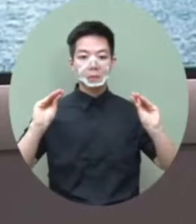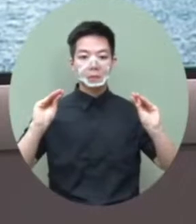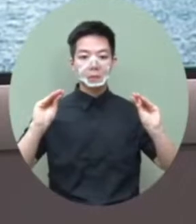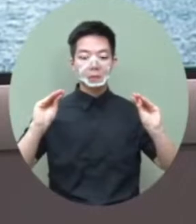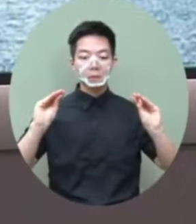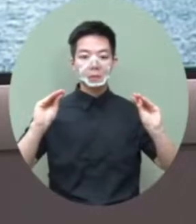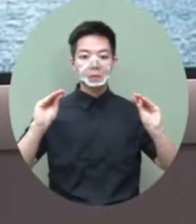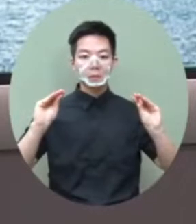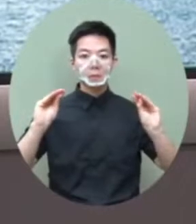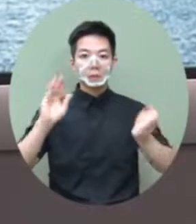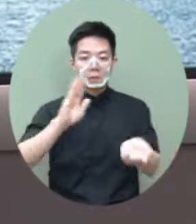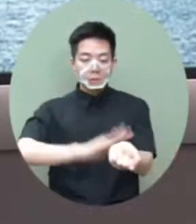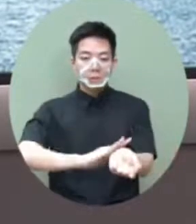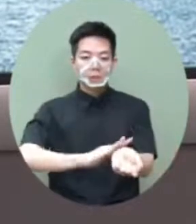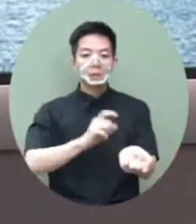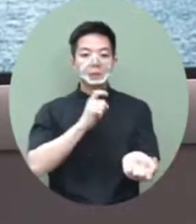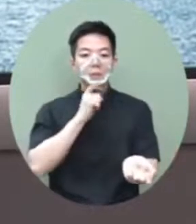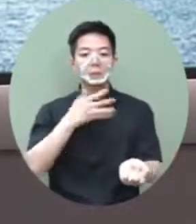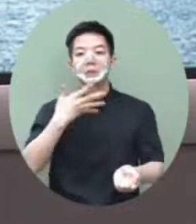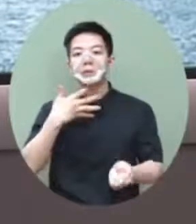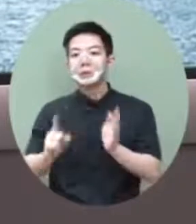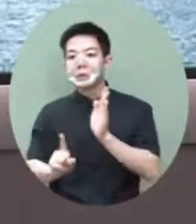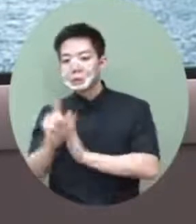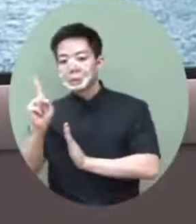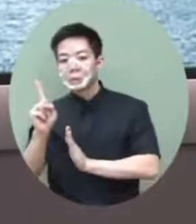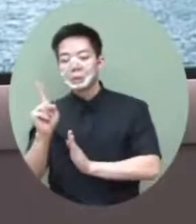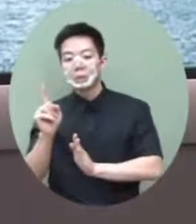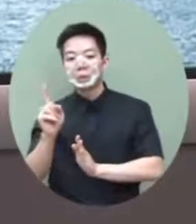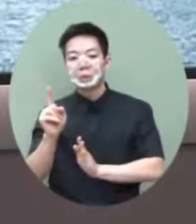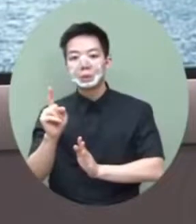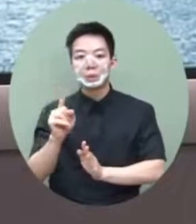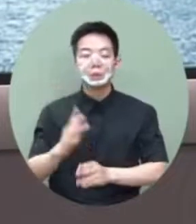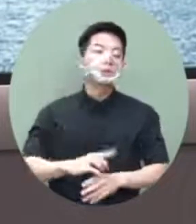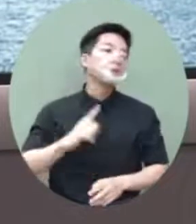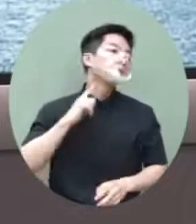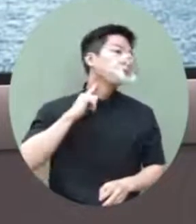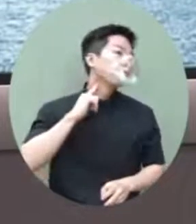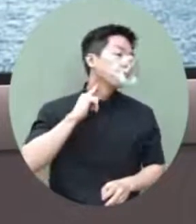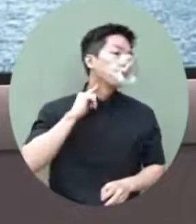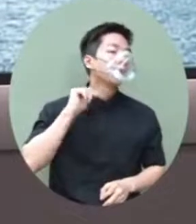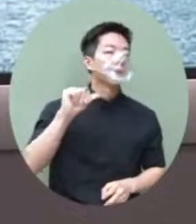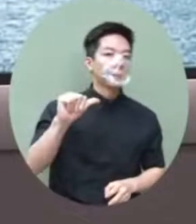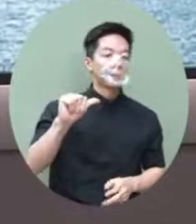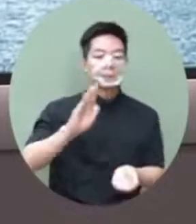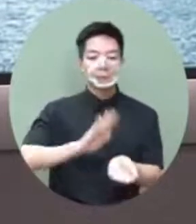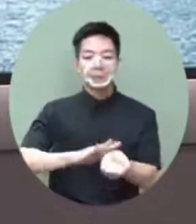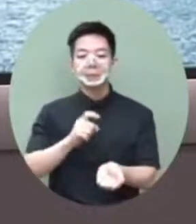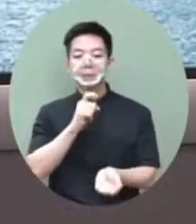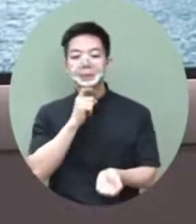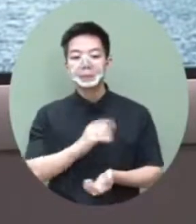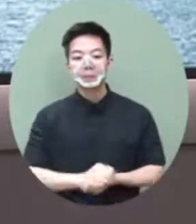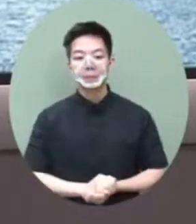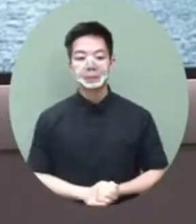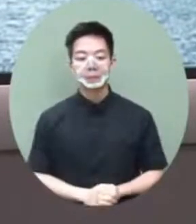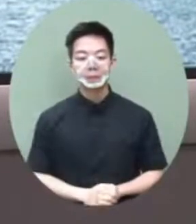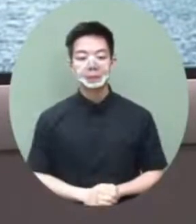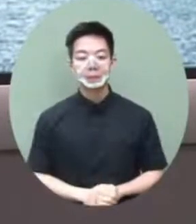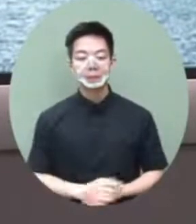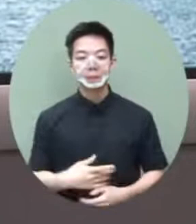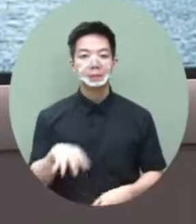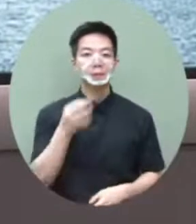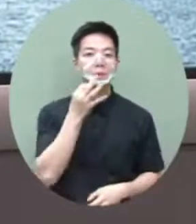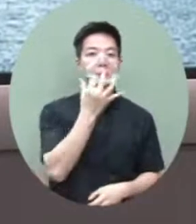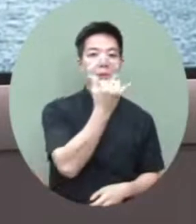as well as renal function impairment, hypertension, and also problems with the thyroid